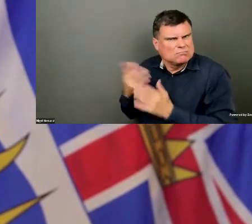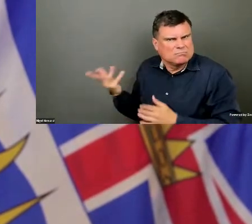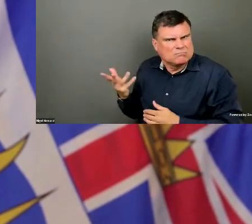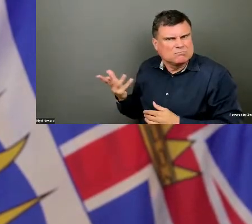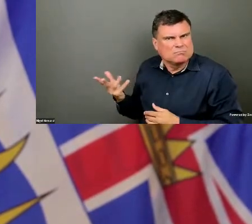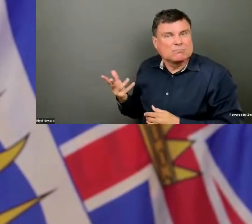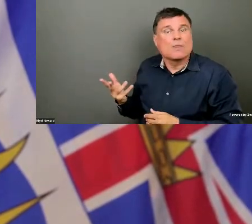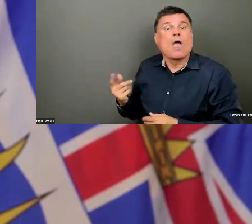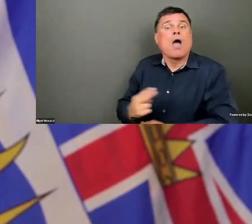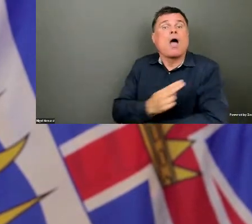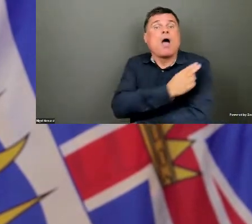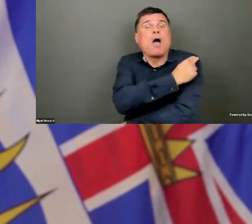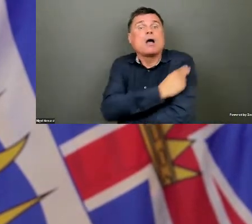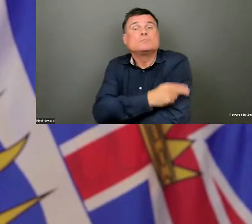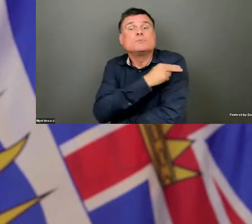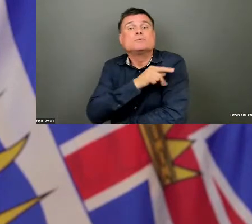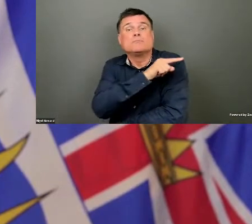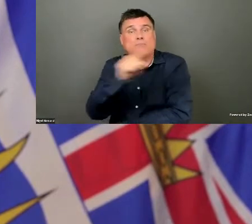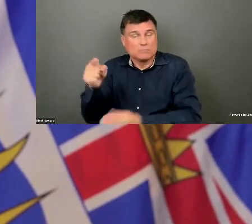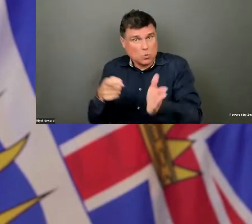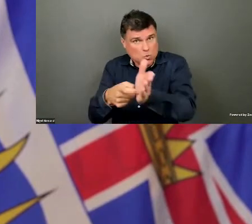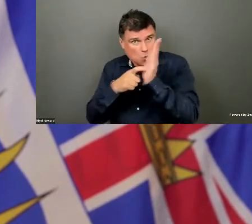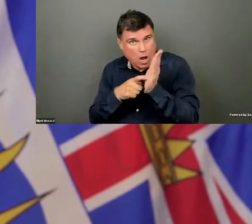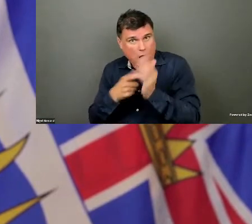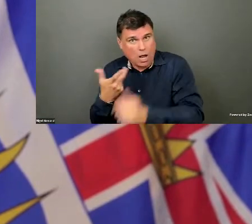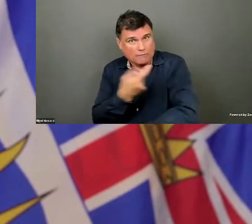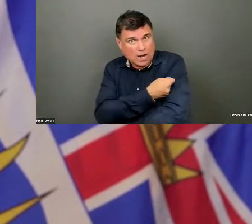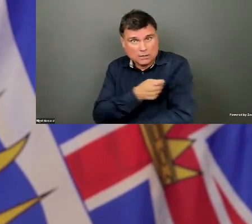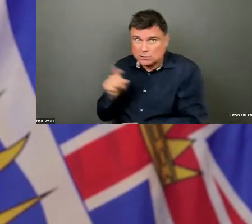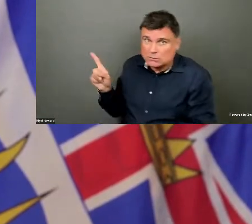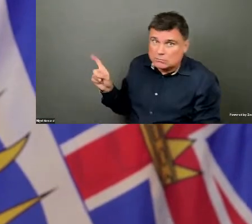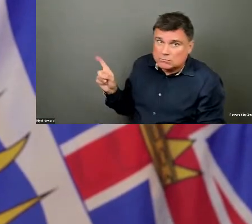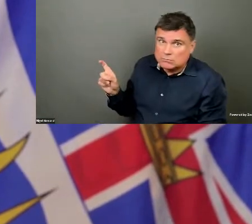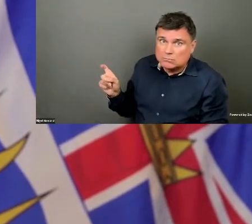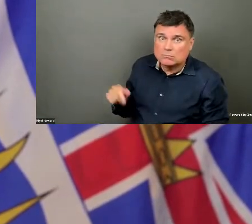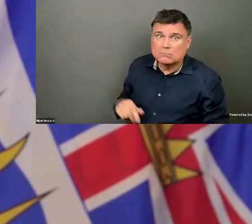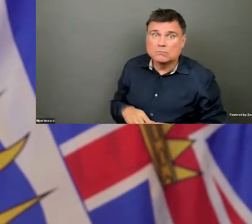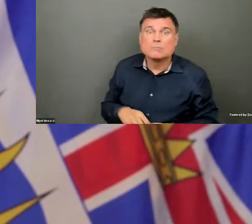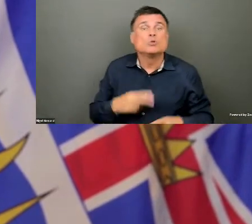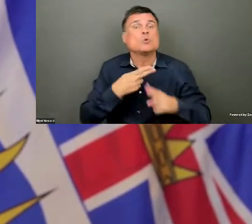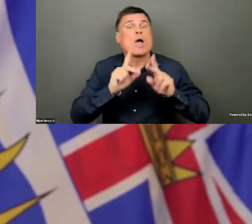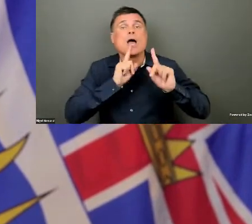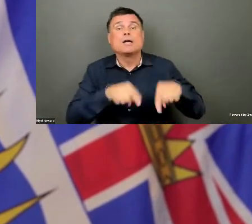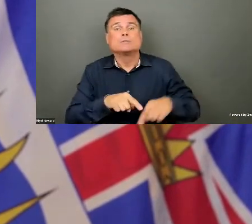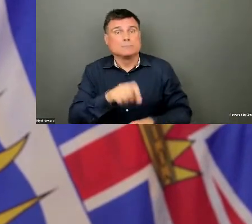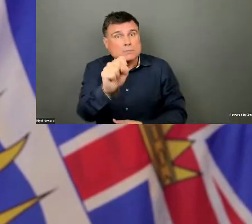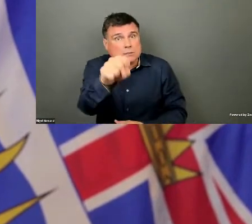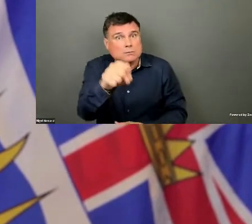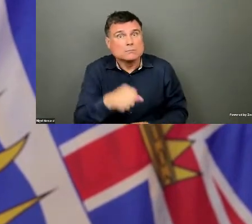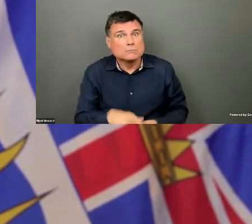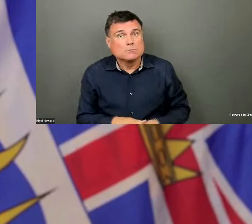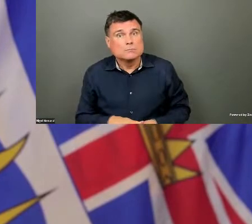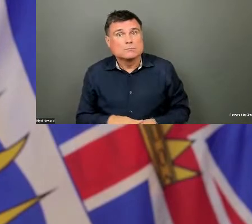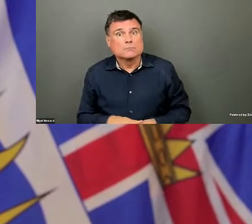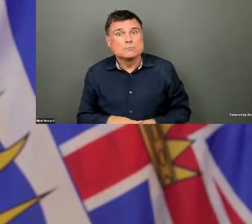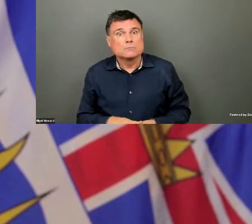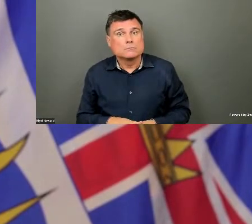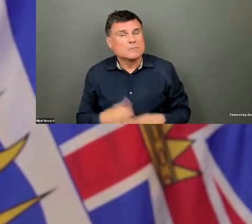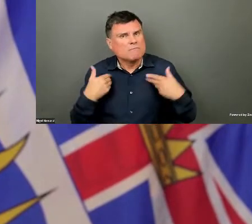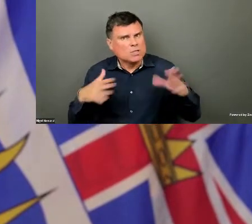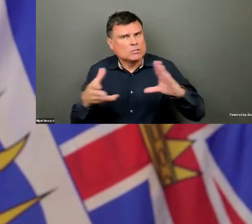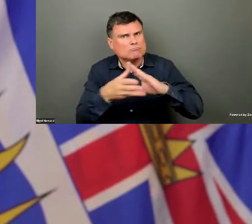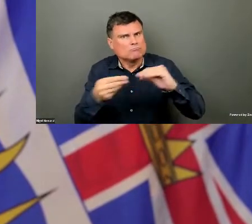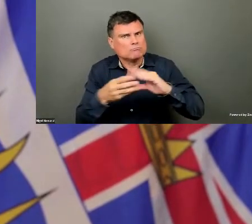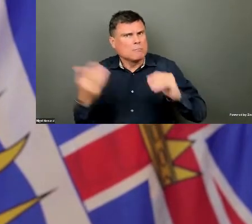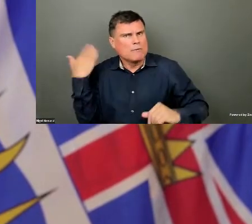indicated this before. We know that there are some settings where it is incredibly important to prevent transmission of this virus. One, to